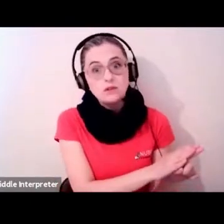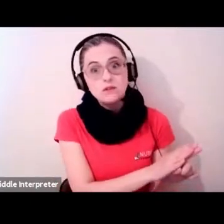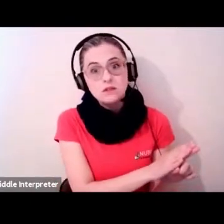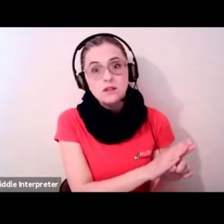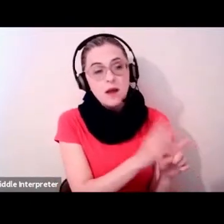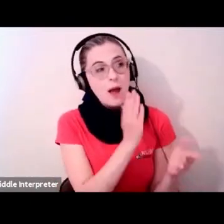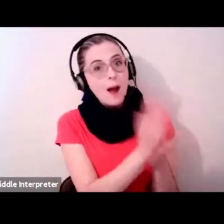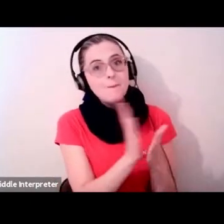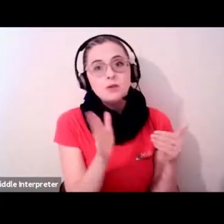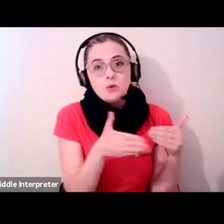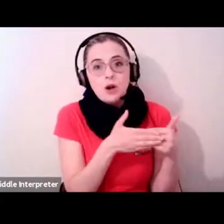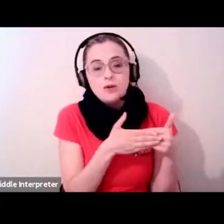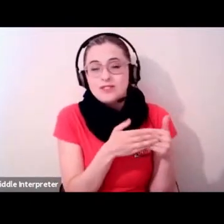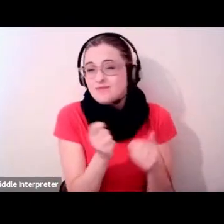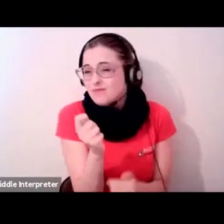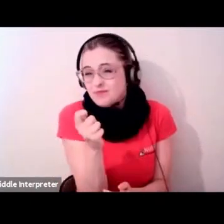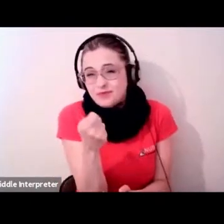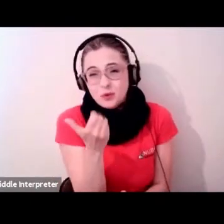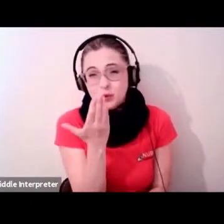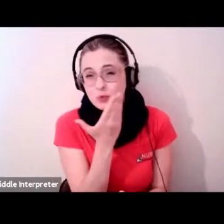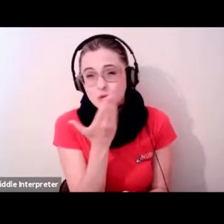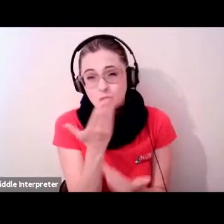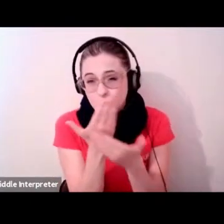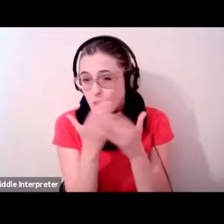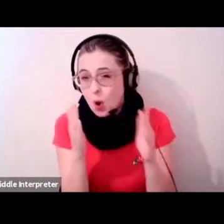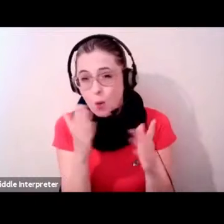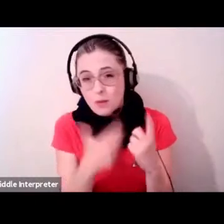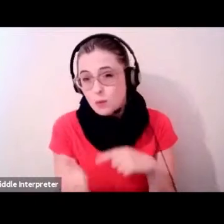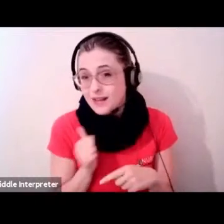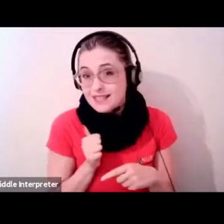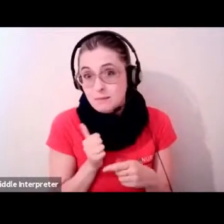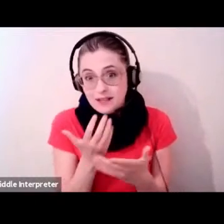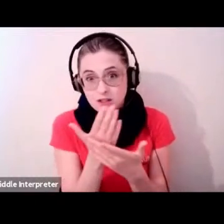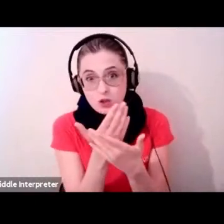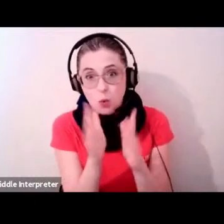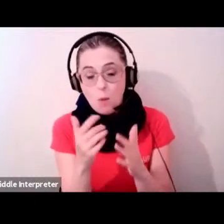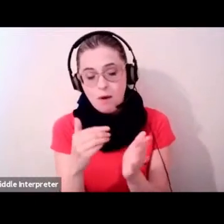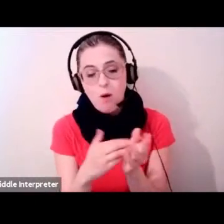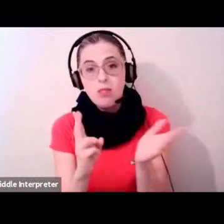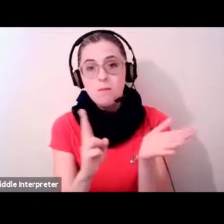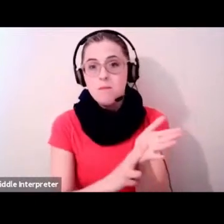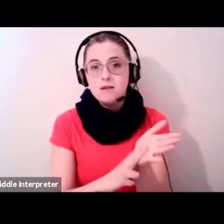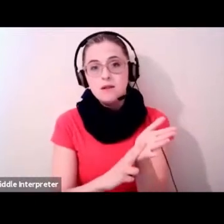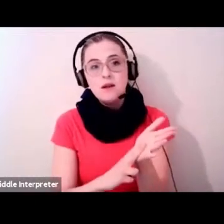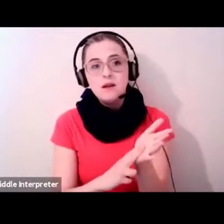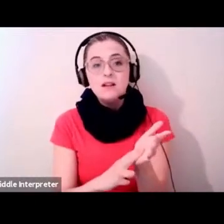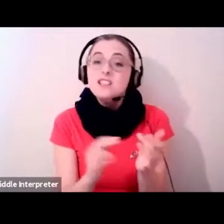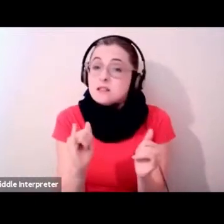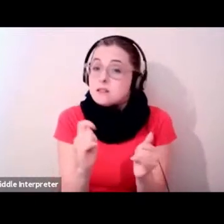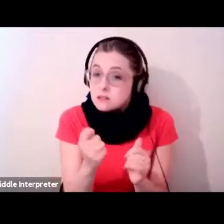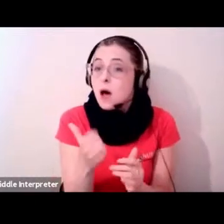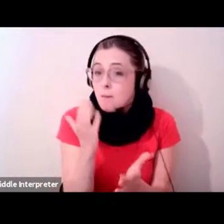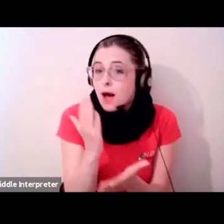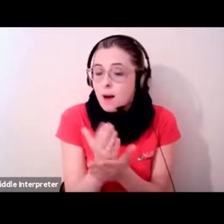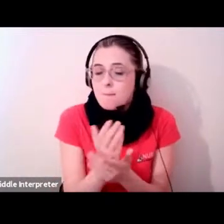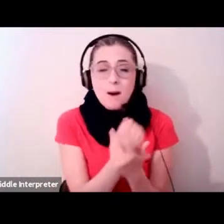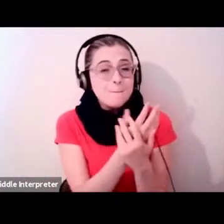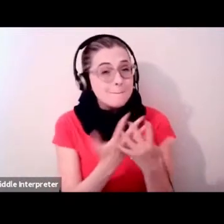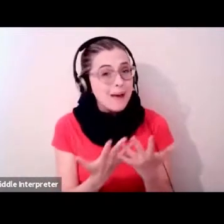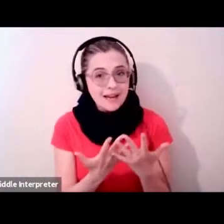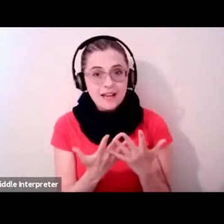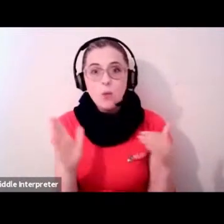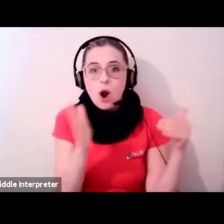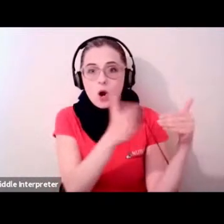Practically hardly any schools opened that were expected to open on that Monday. As a result, some did, but many